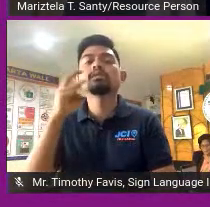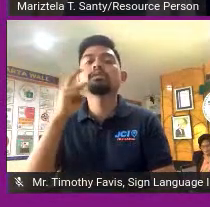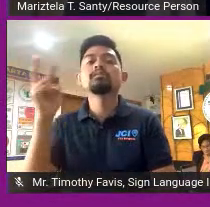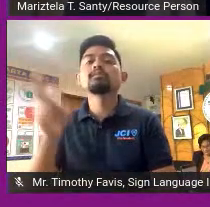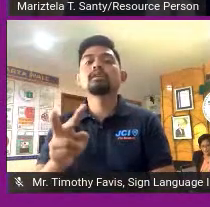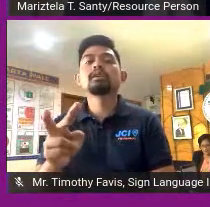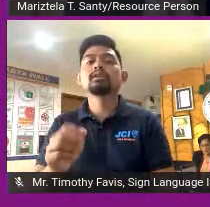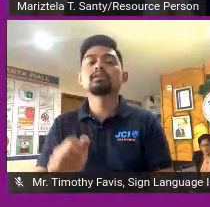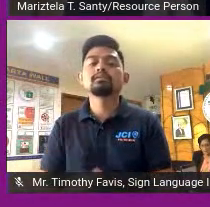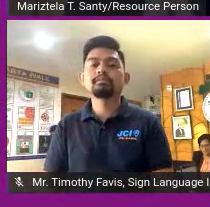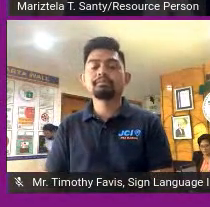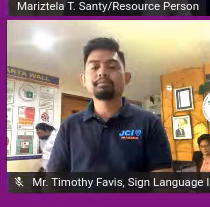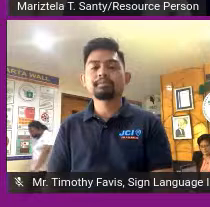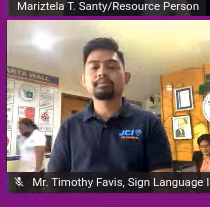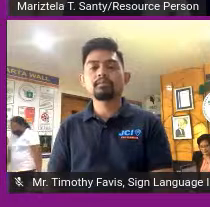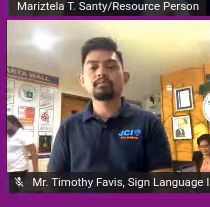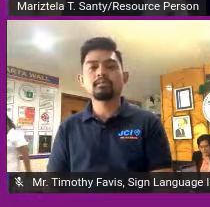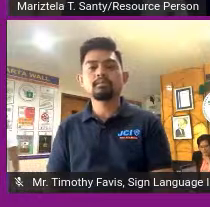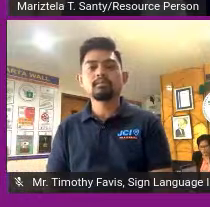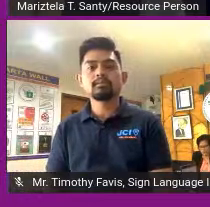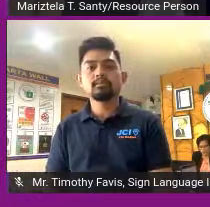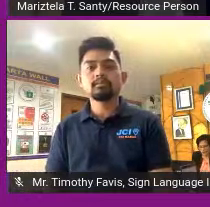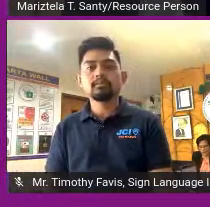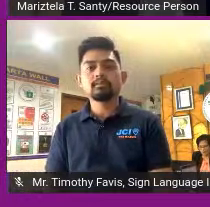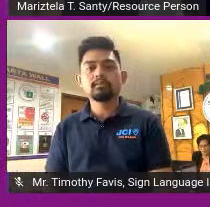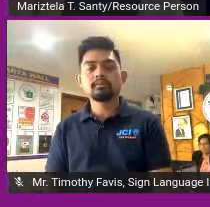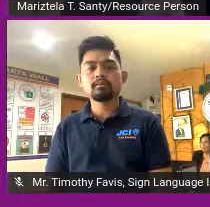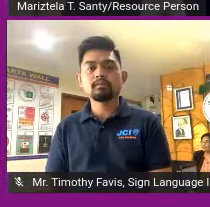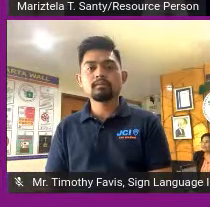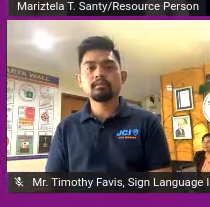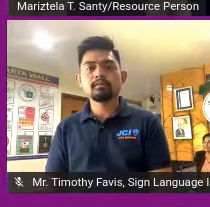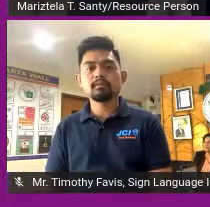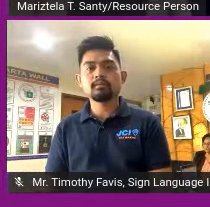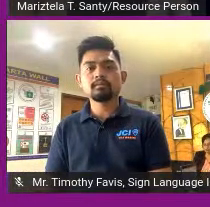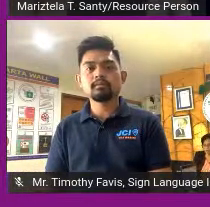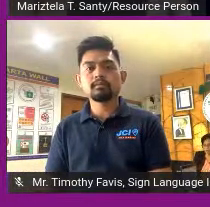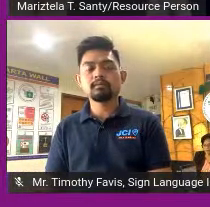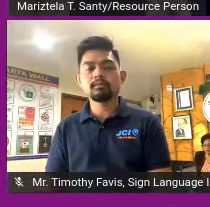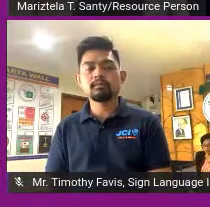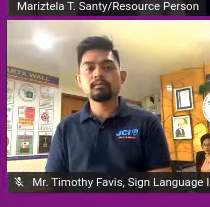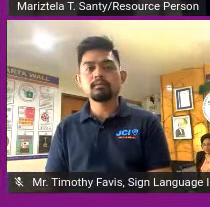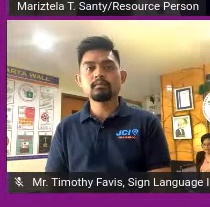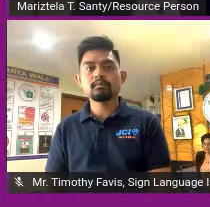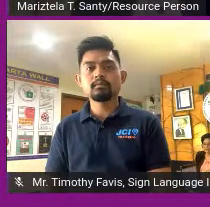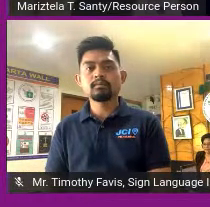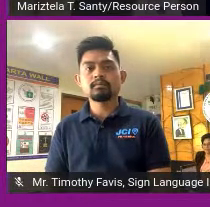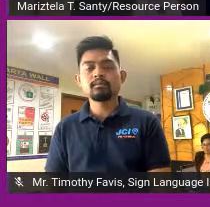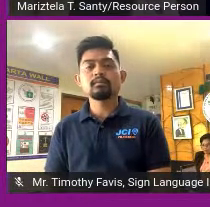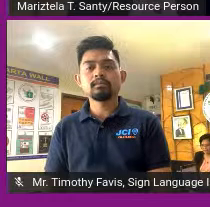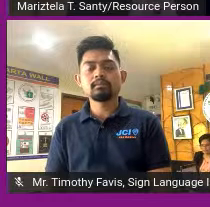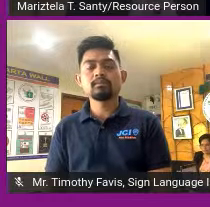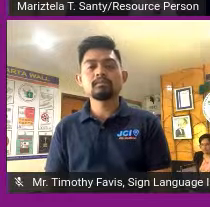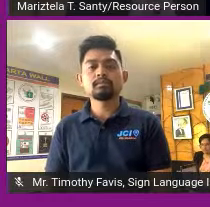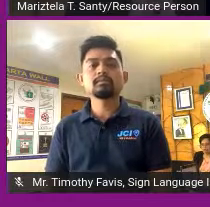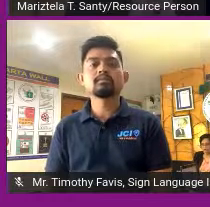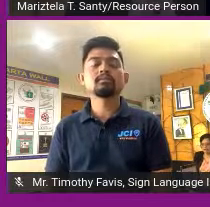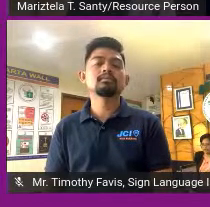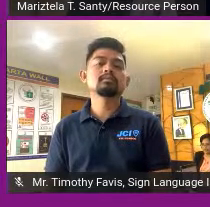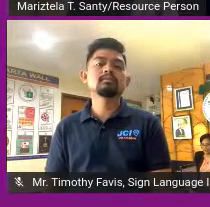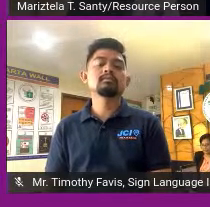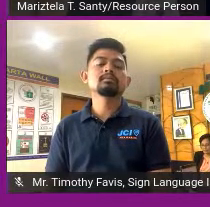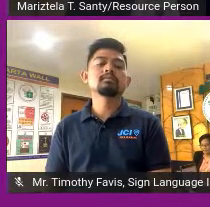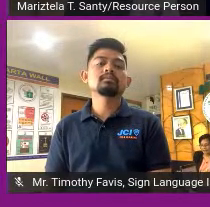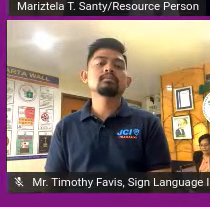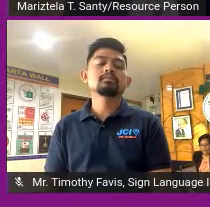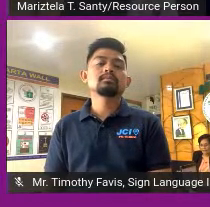May detailed discussion po tayo sa Republic Act 9262 on the last day, or that is on